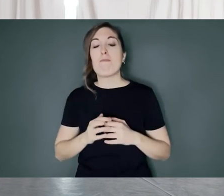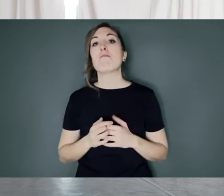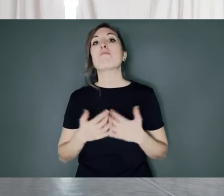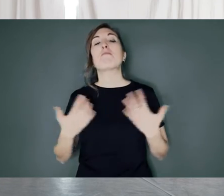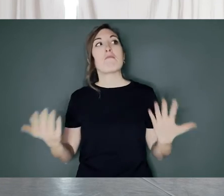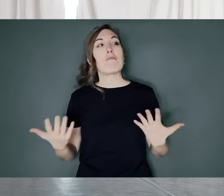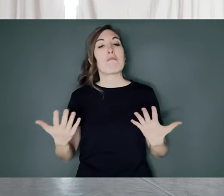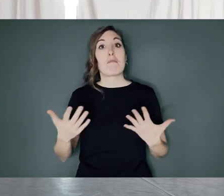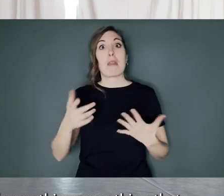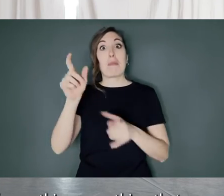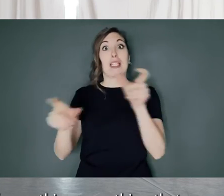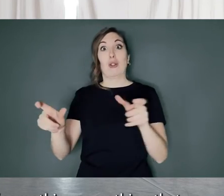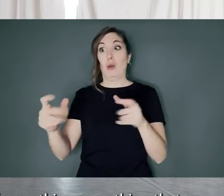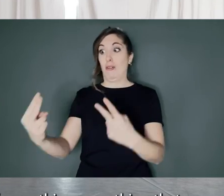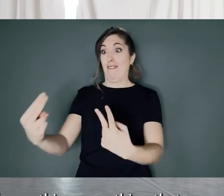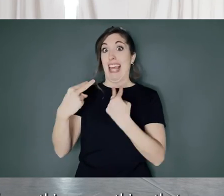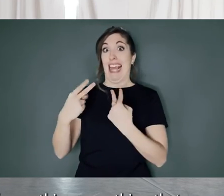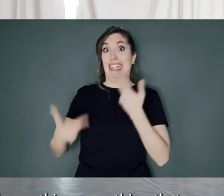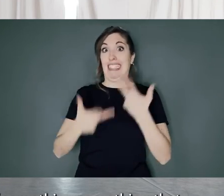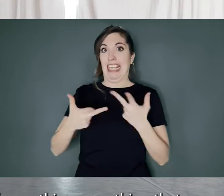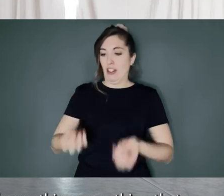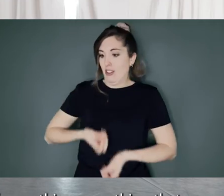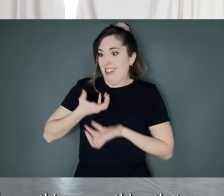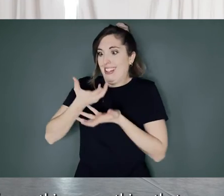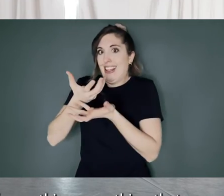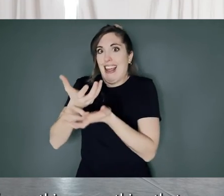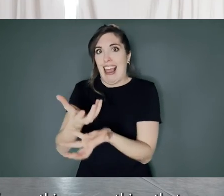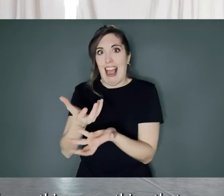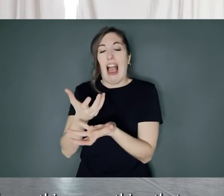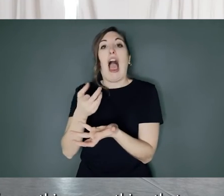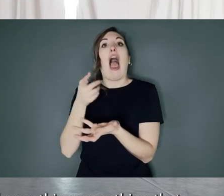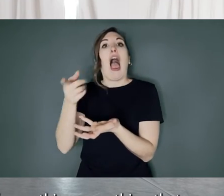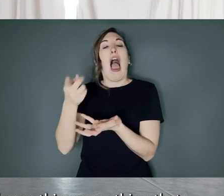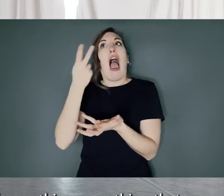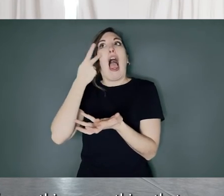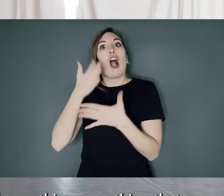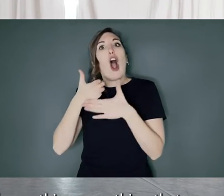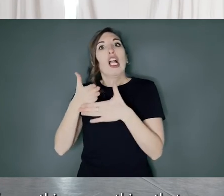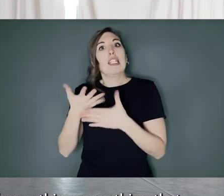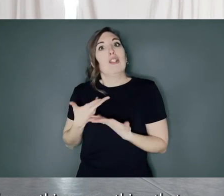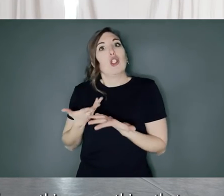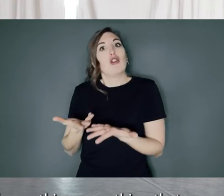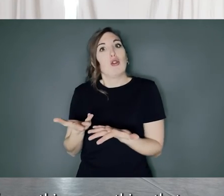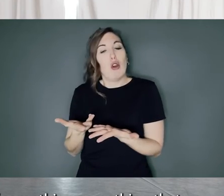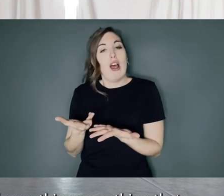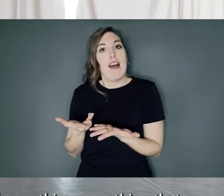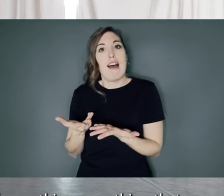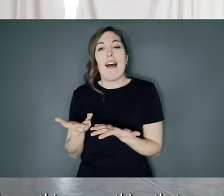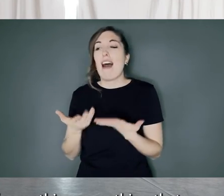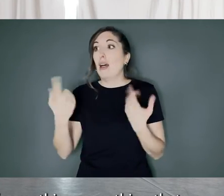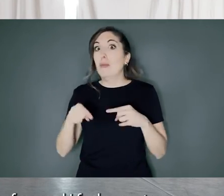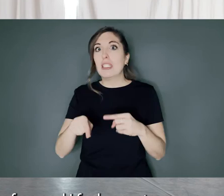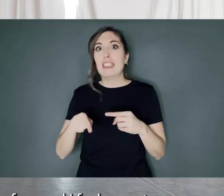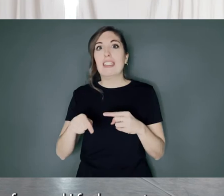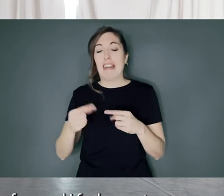interpretation of what art means for me. And when people see that, it's a sharing of